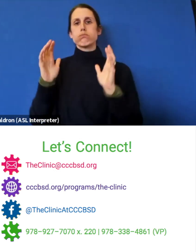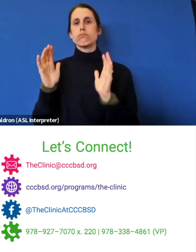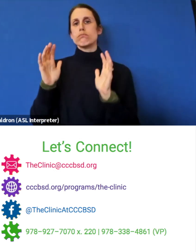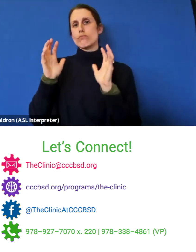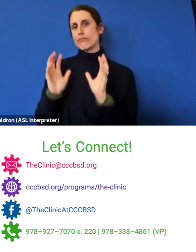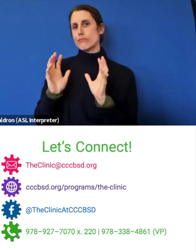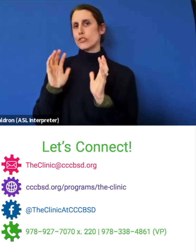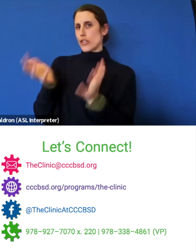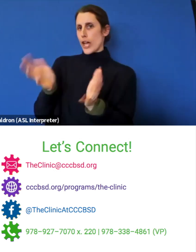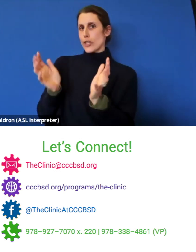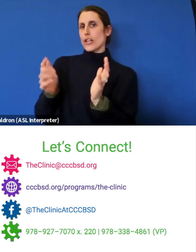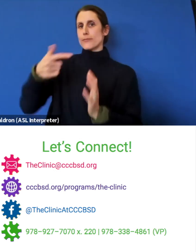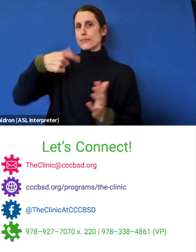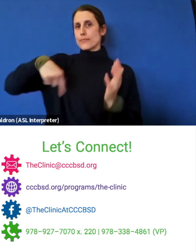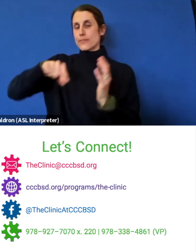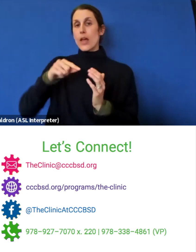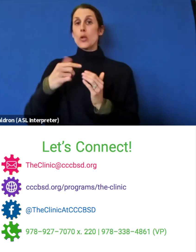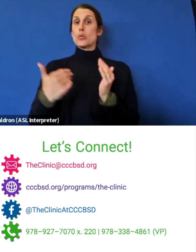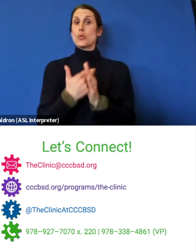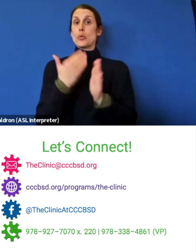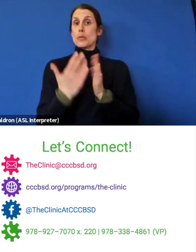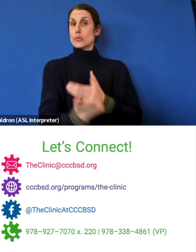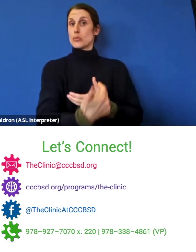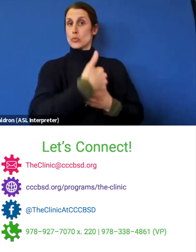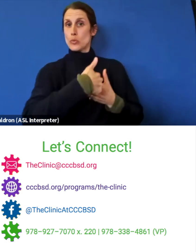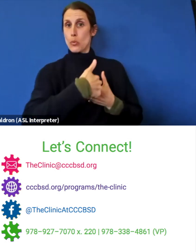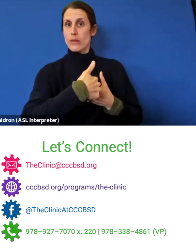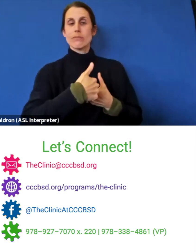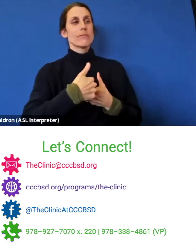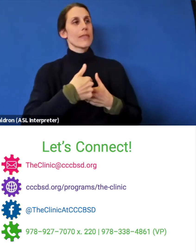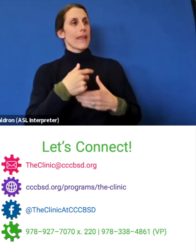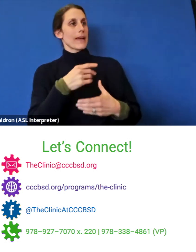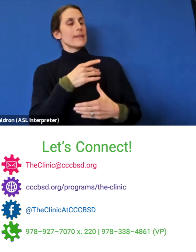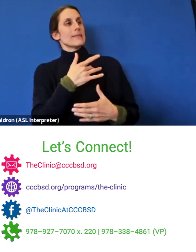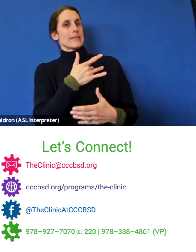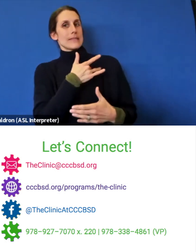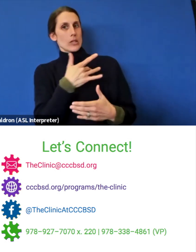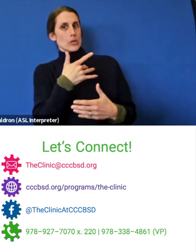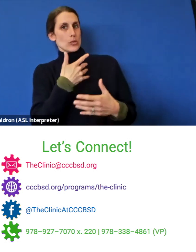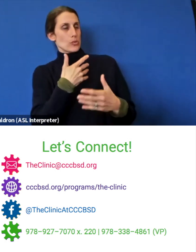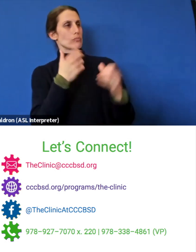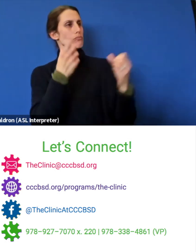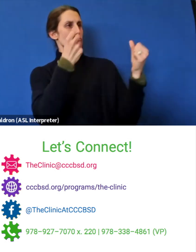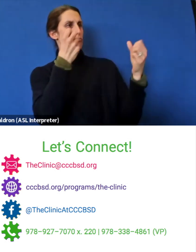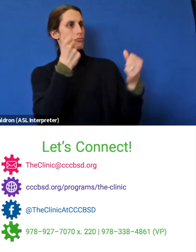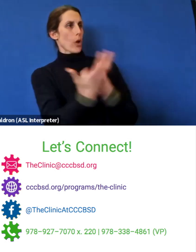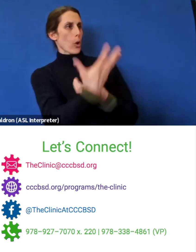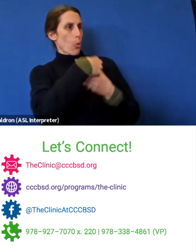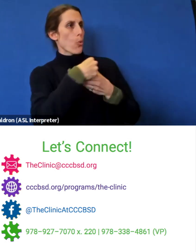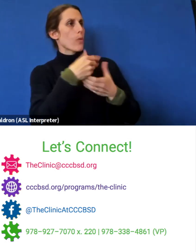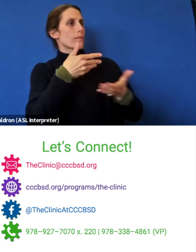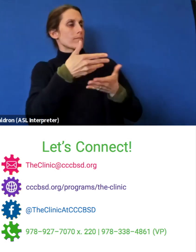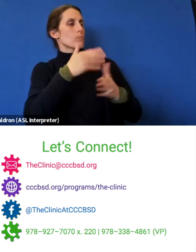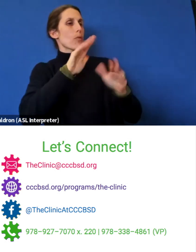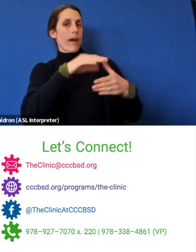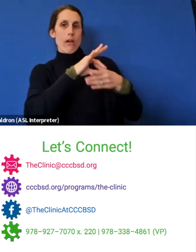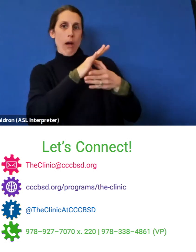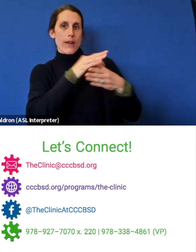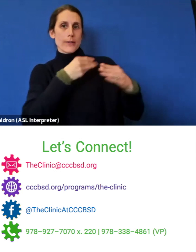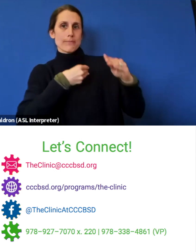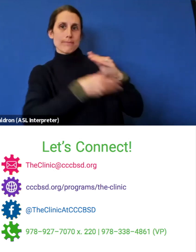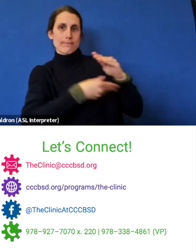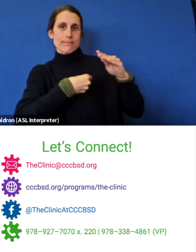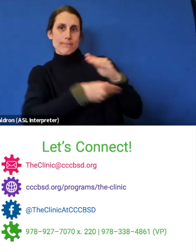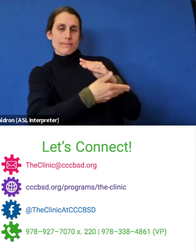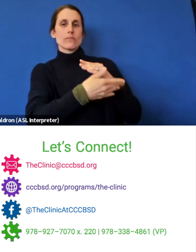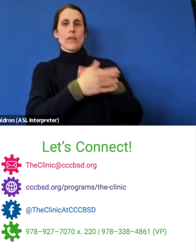they tend to do a really nice job of providing some context and including people in conversation. So I'm not at all suggesting that there are groups of